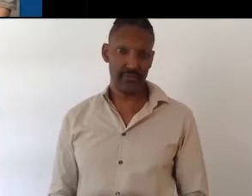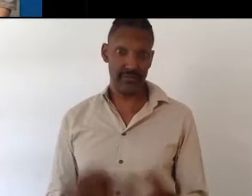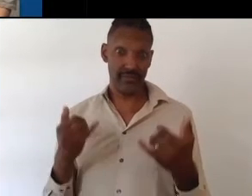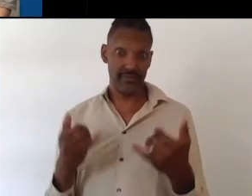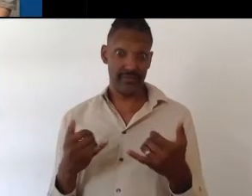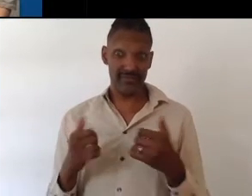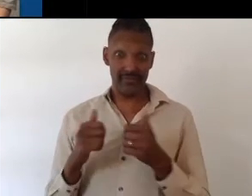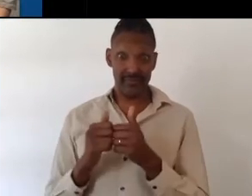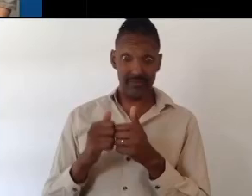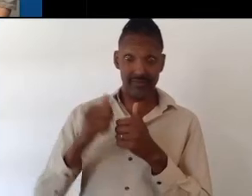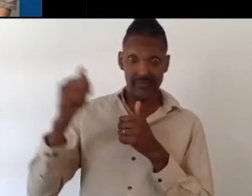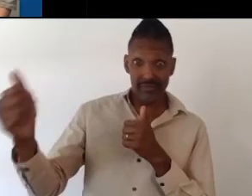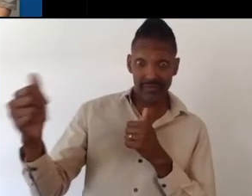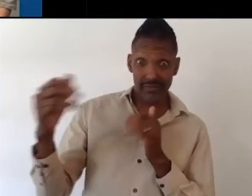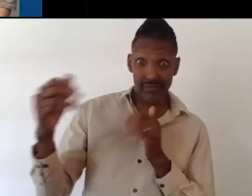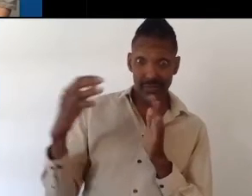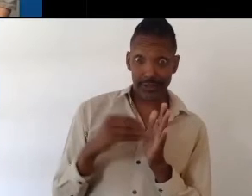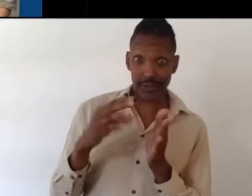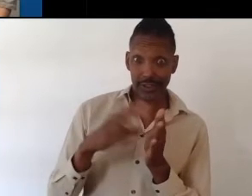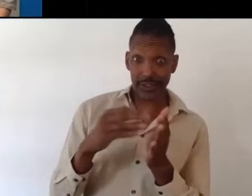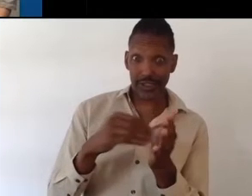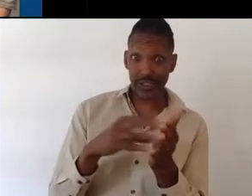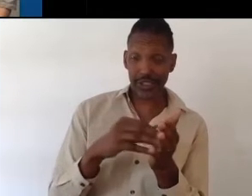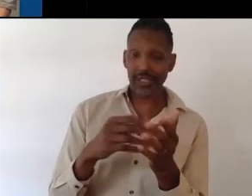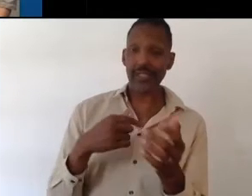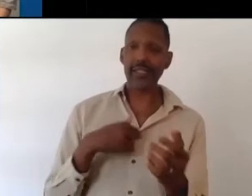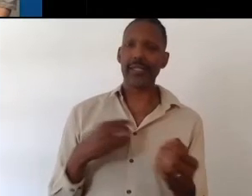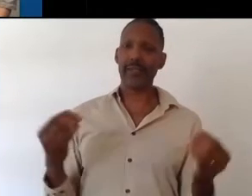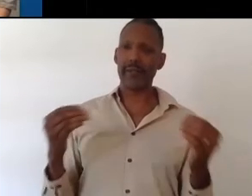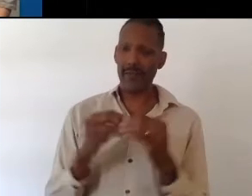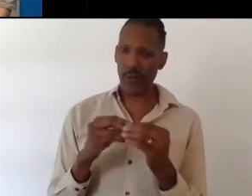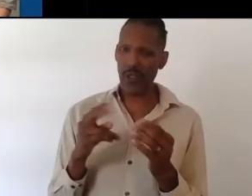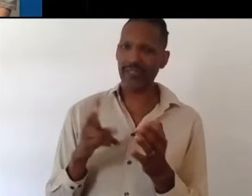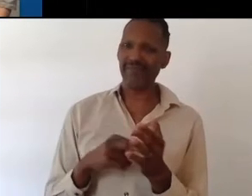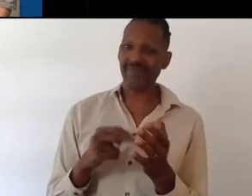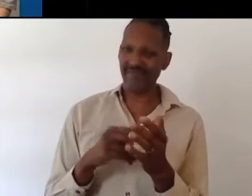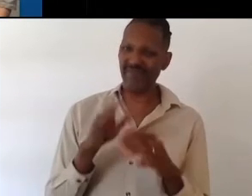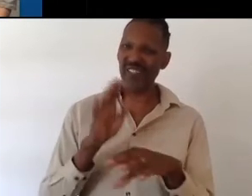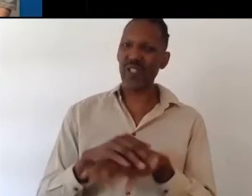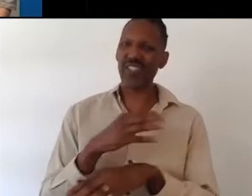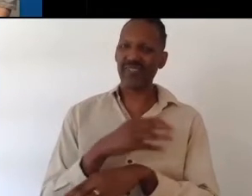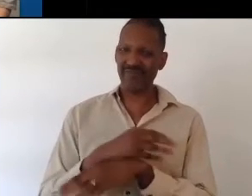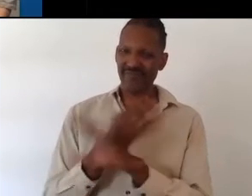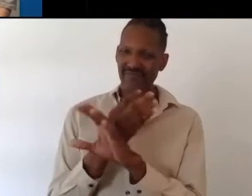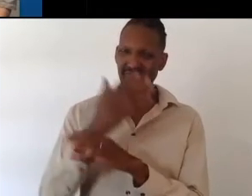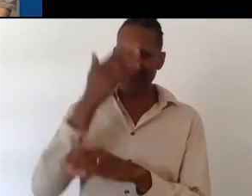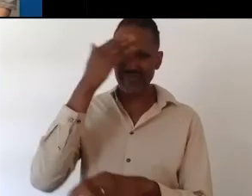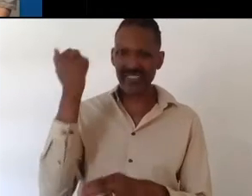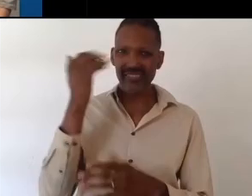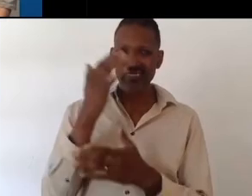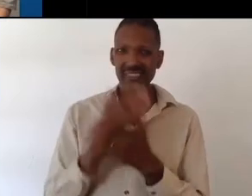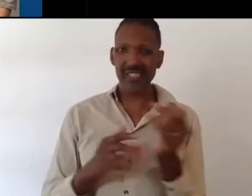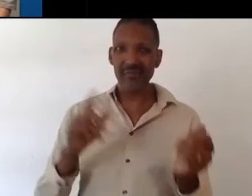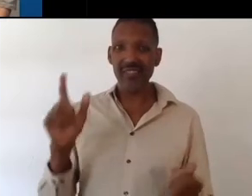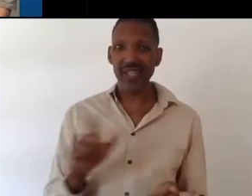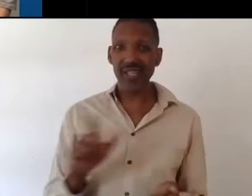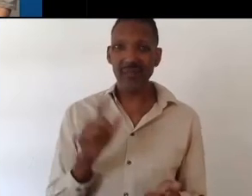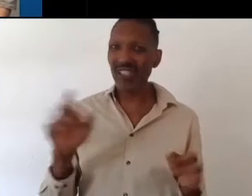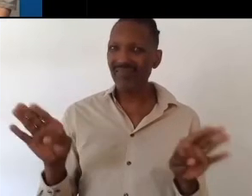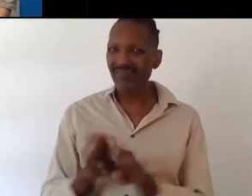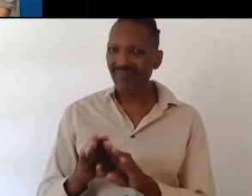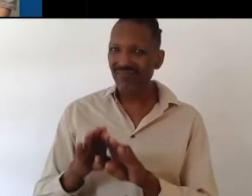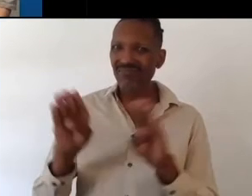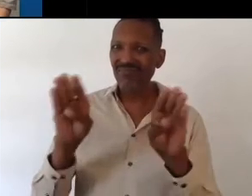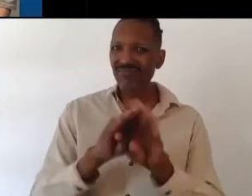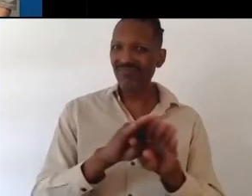Access to real tools. With supervision, of course, we're able to have hot glue tools for children to